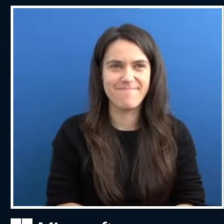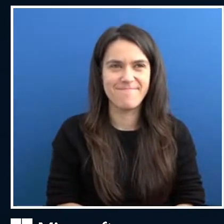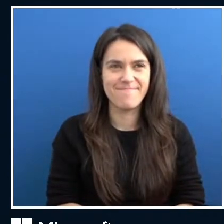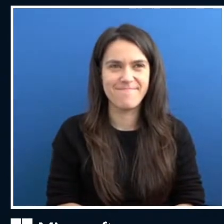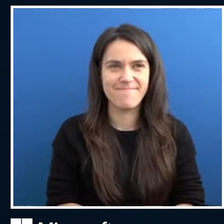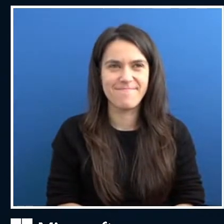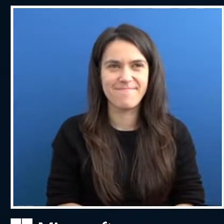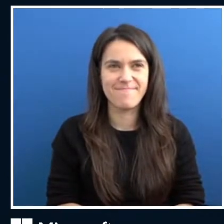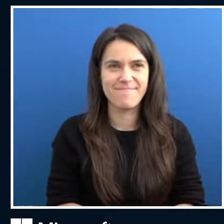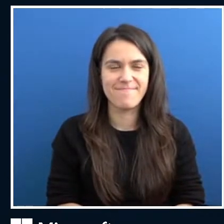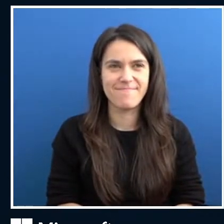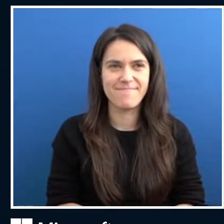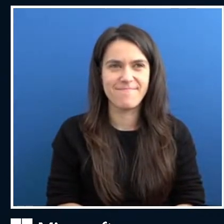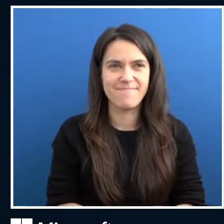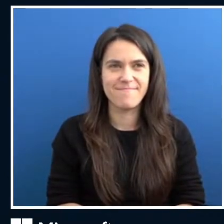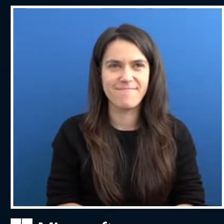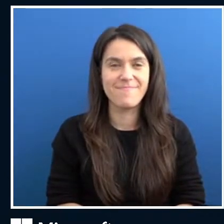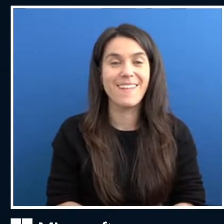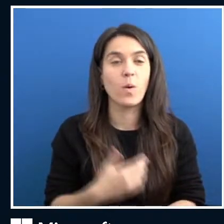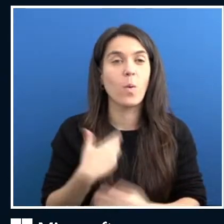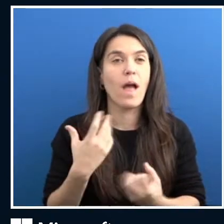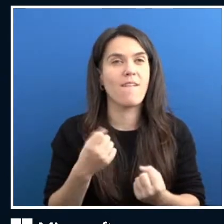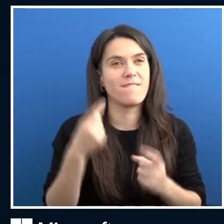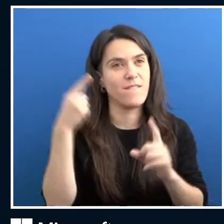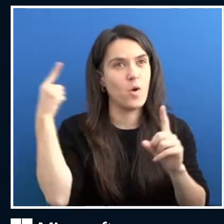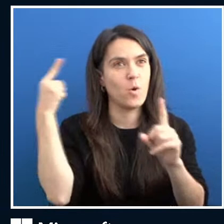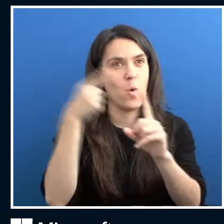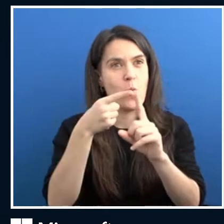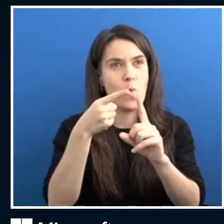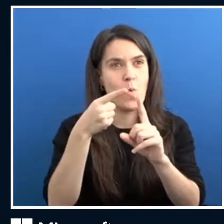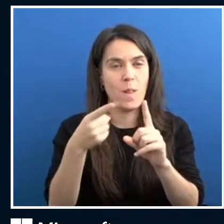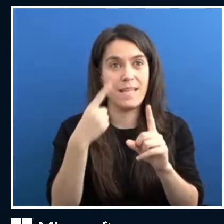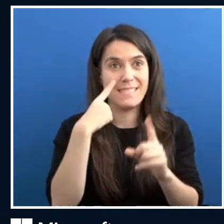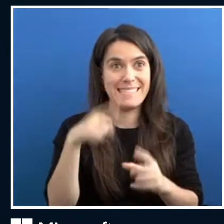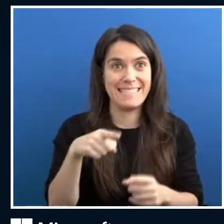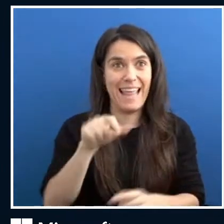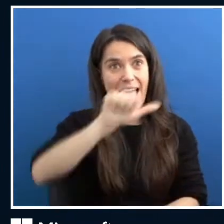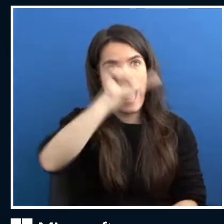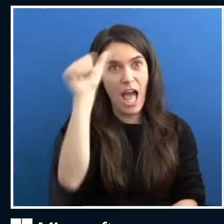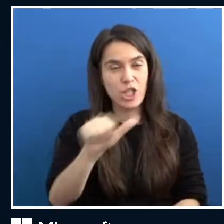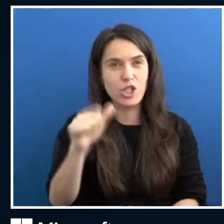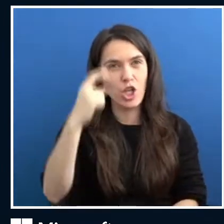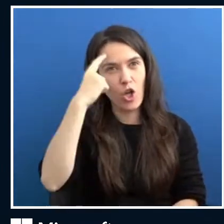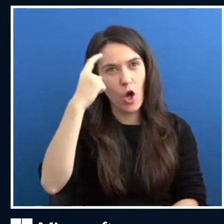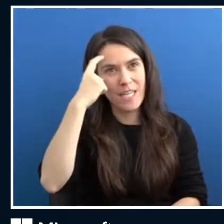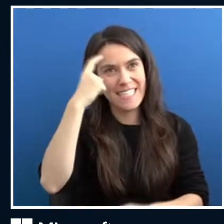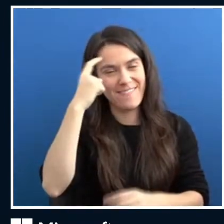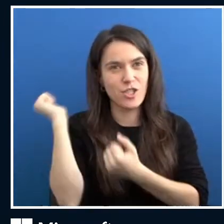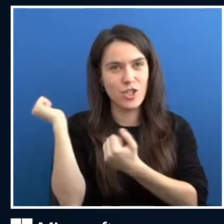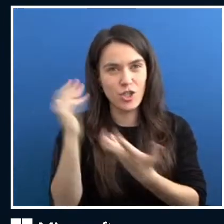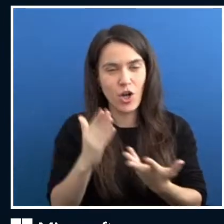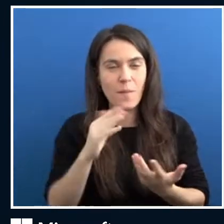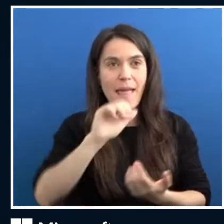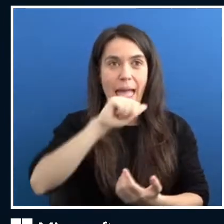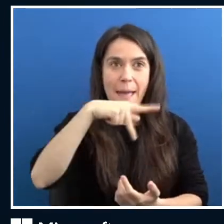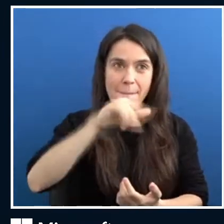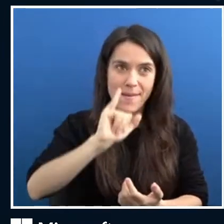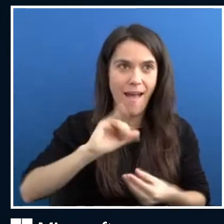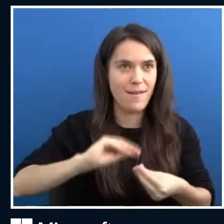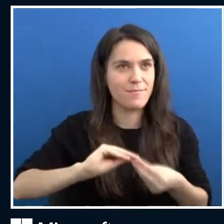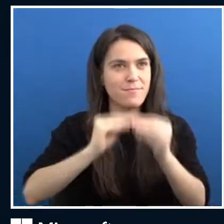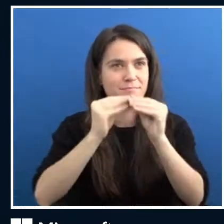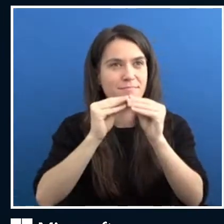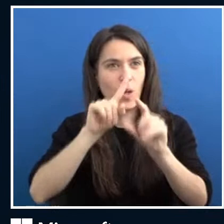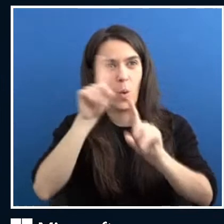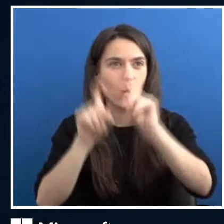then we have our code, and then we used it Azure Cognitive Services OCR API, and then we made a quiz from it. So that